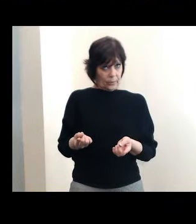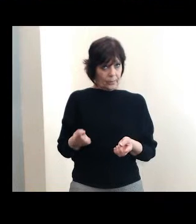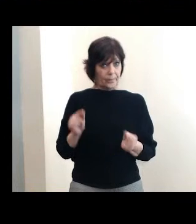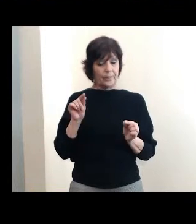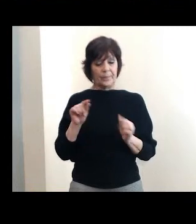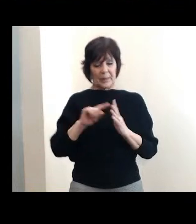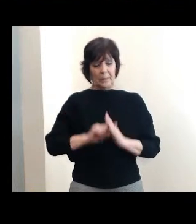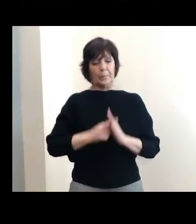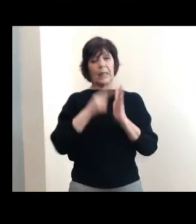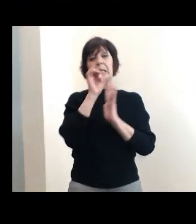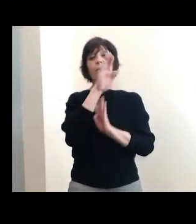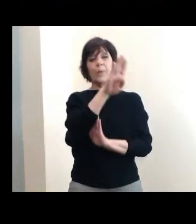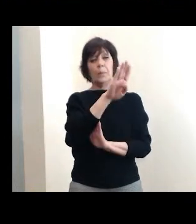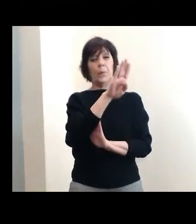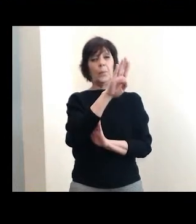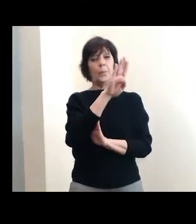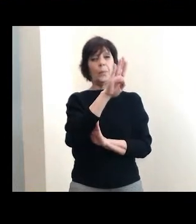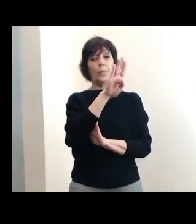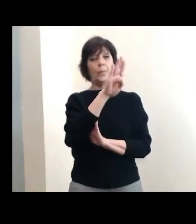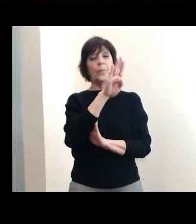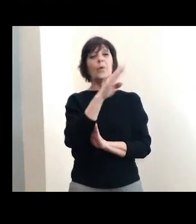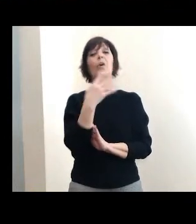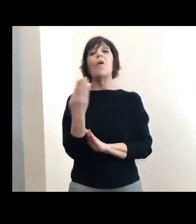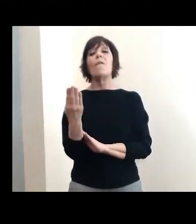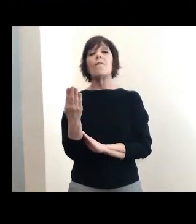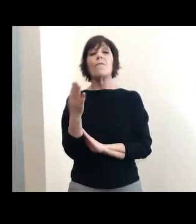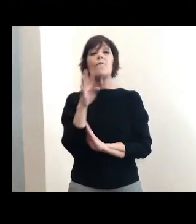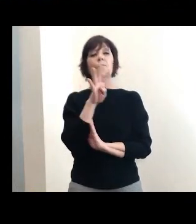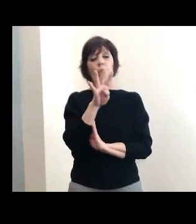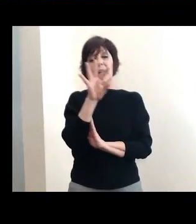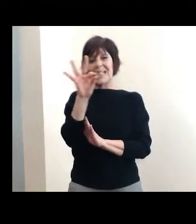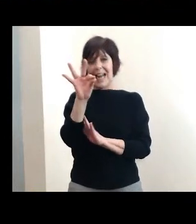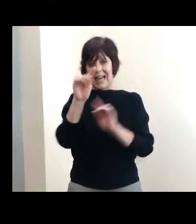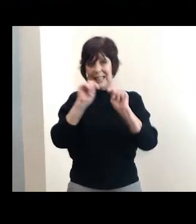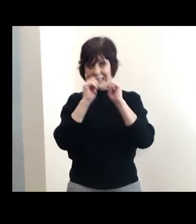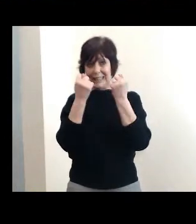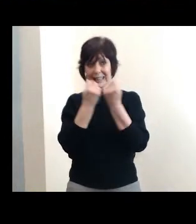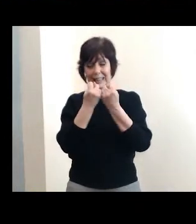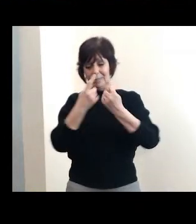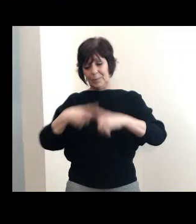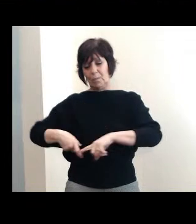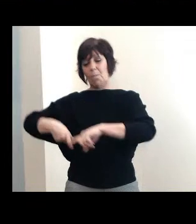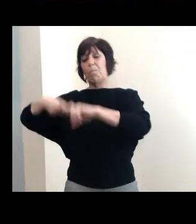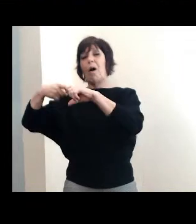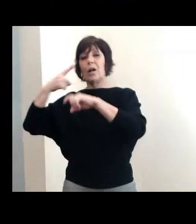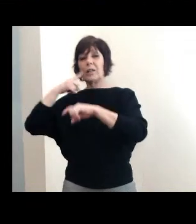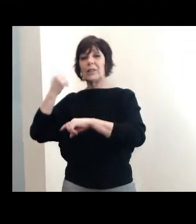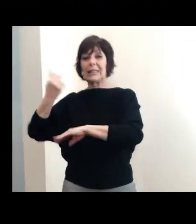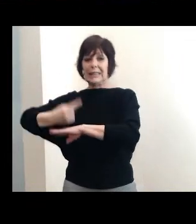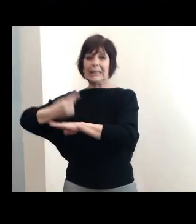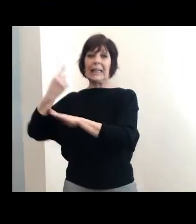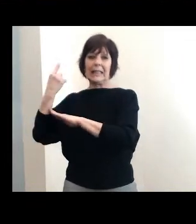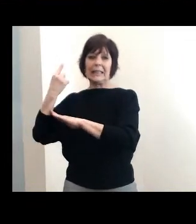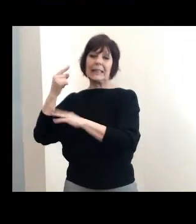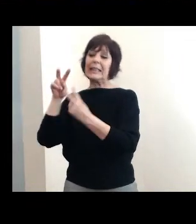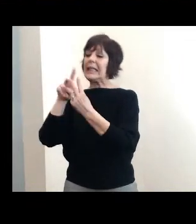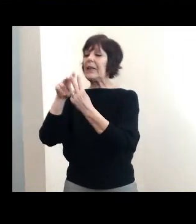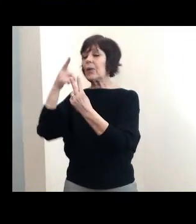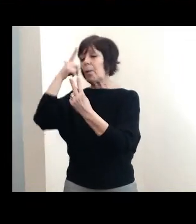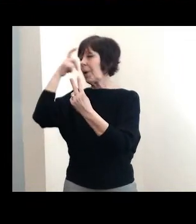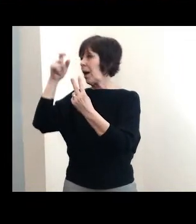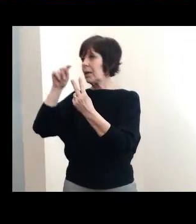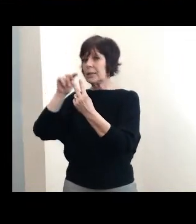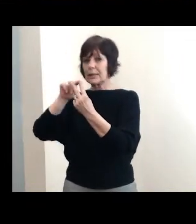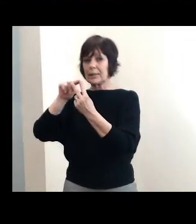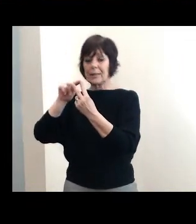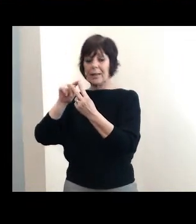this in the beginning of February, we've put 49 teams on a 10-day pause. Either because